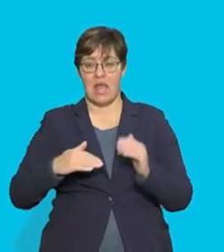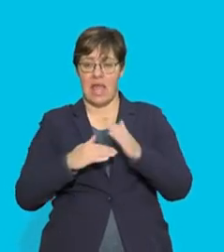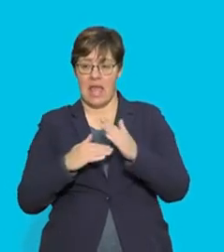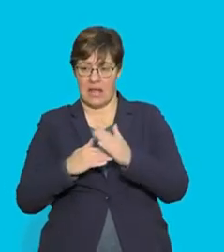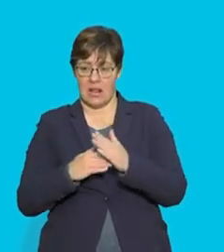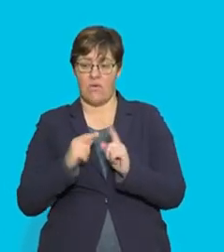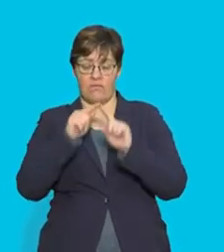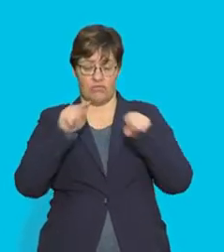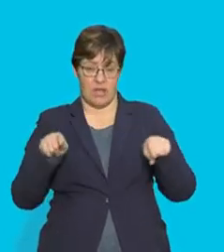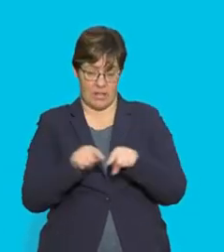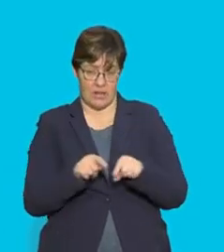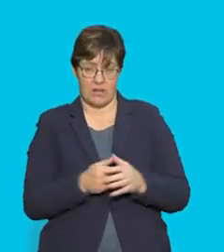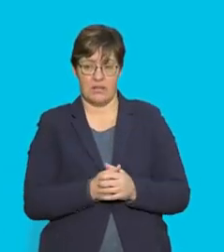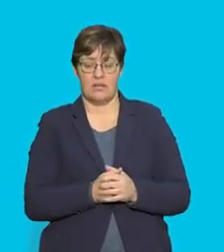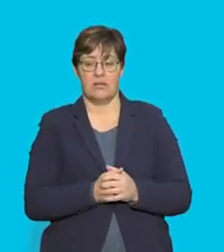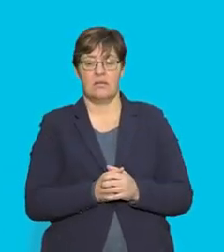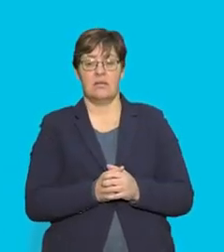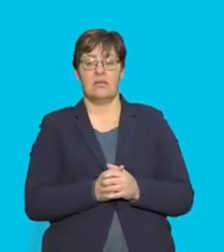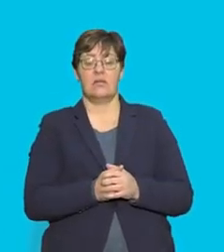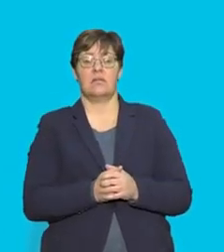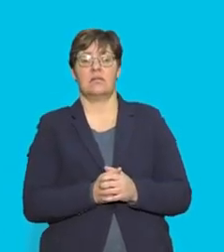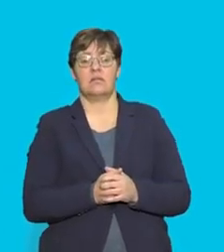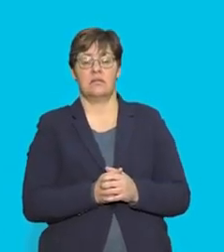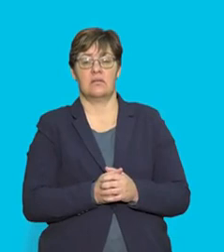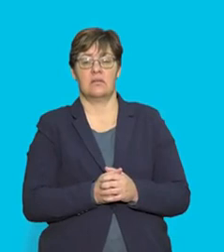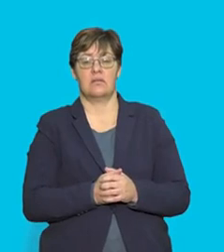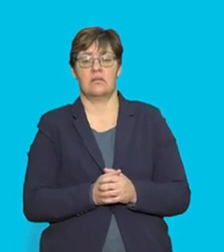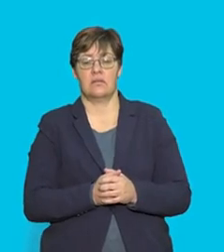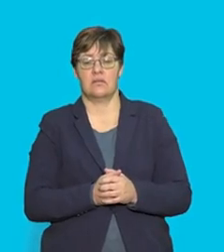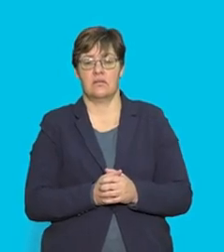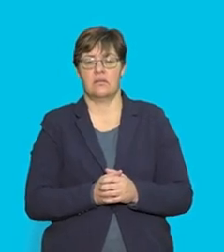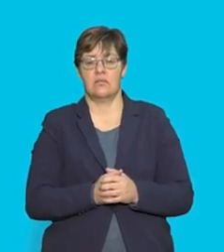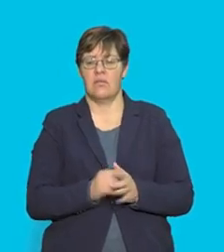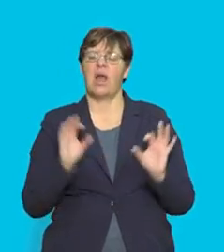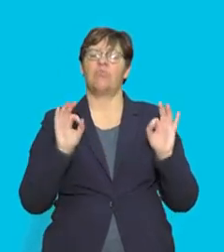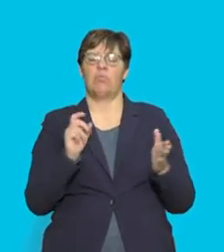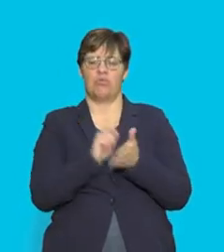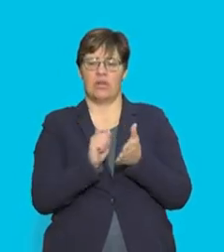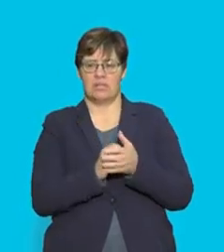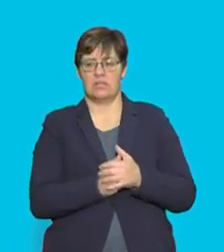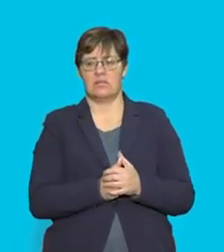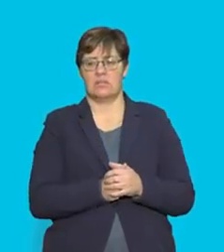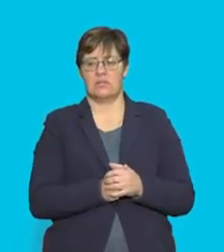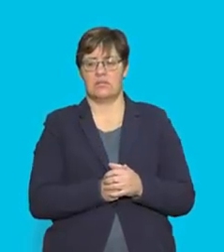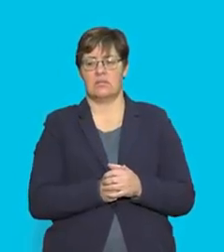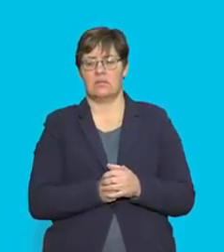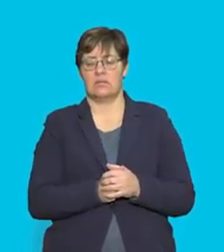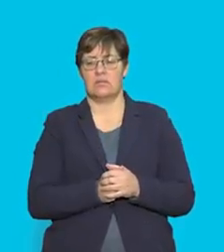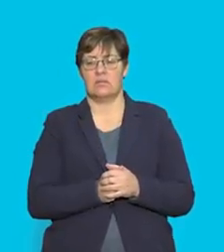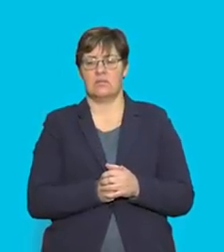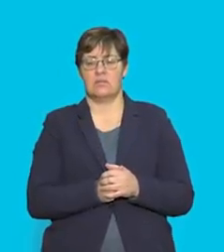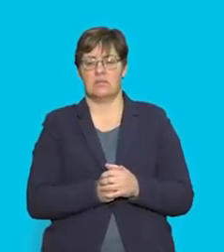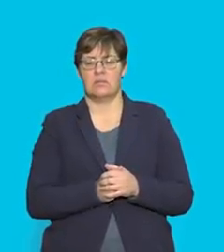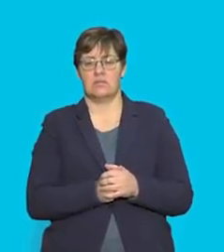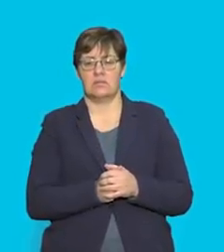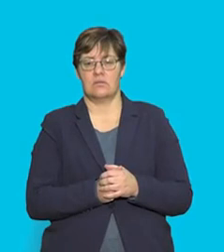Exterior angle of a triangle. And then from there, let me actually write my reasons properly, guys, so that you